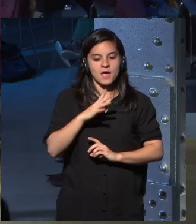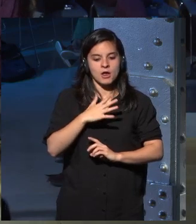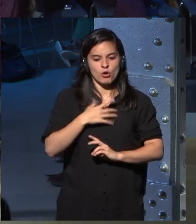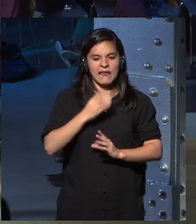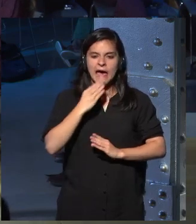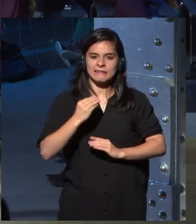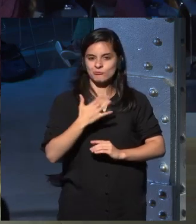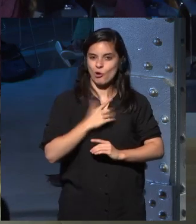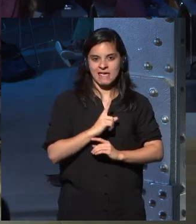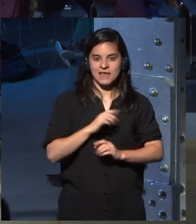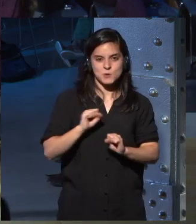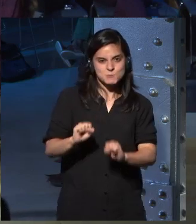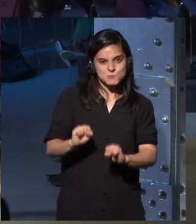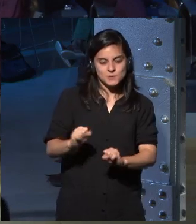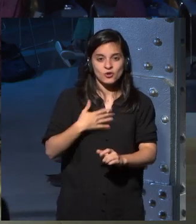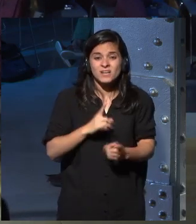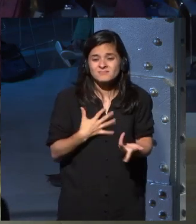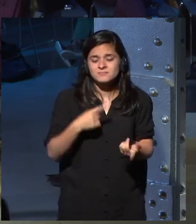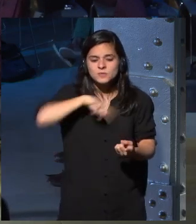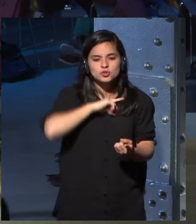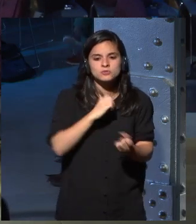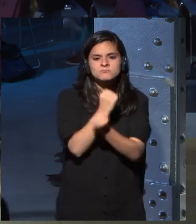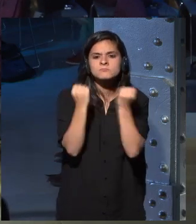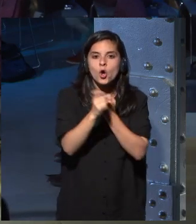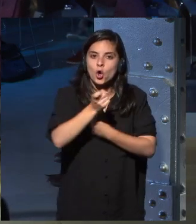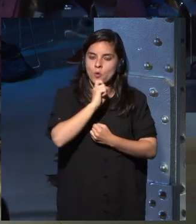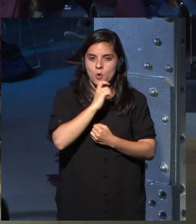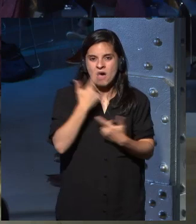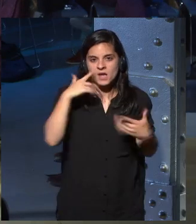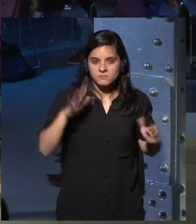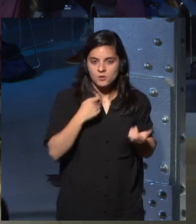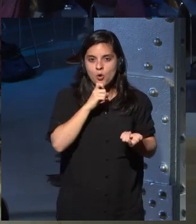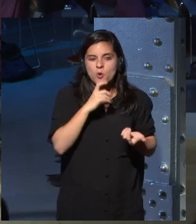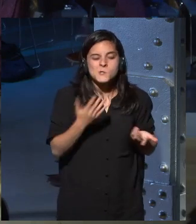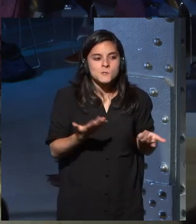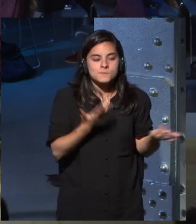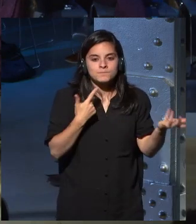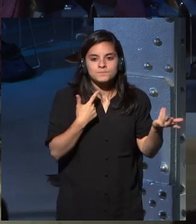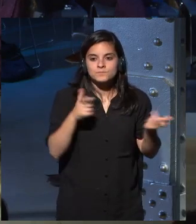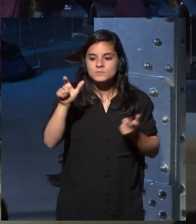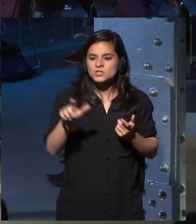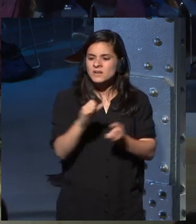readers of these stories, with the parent or with their children?